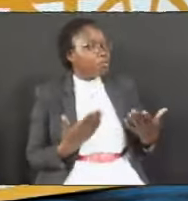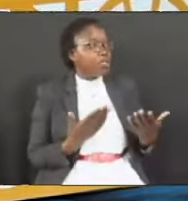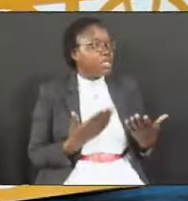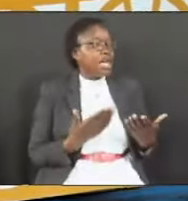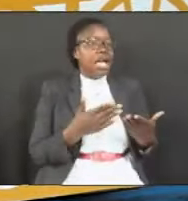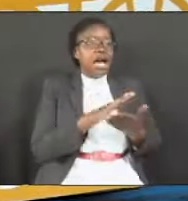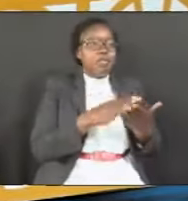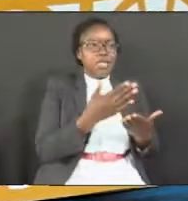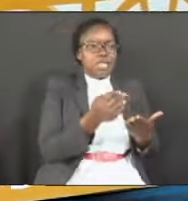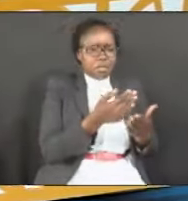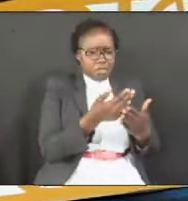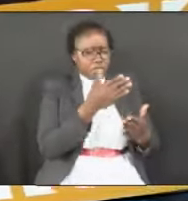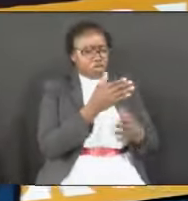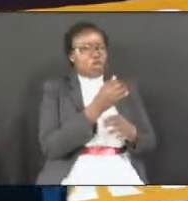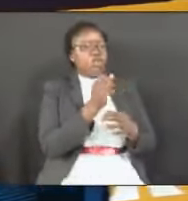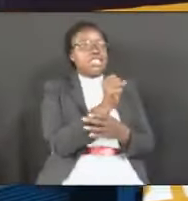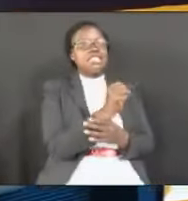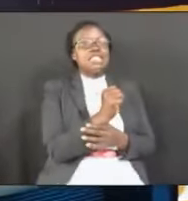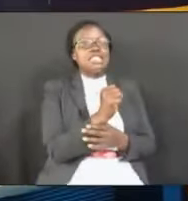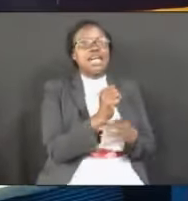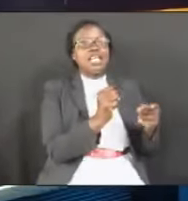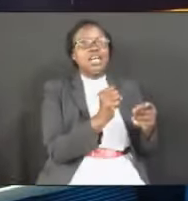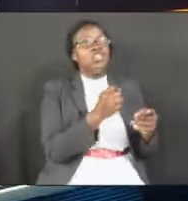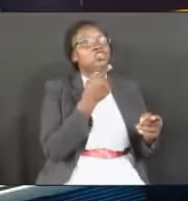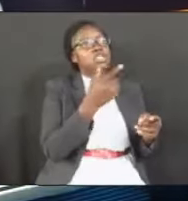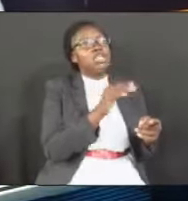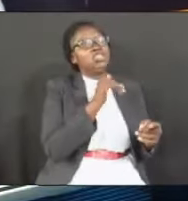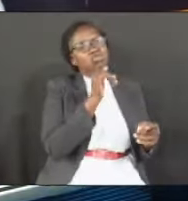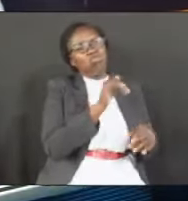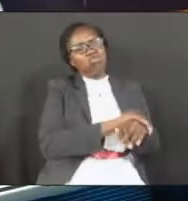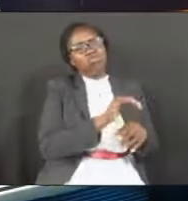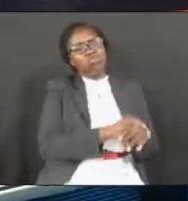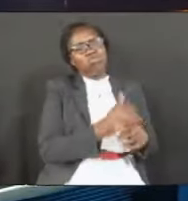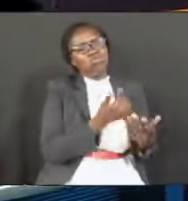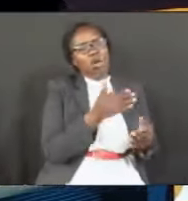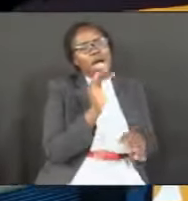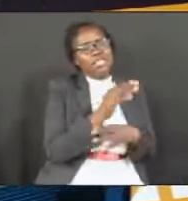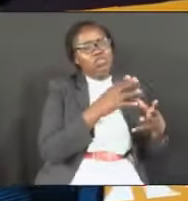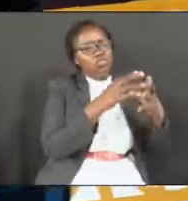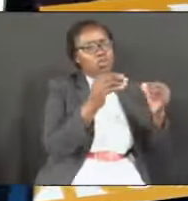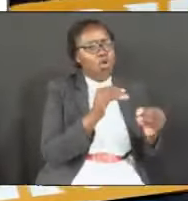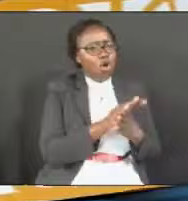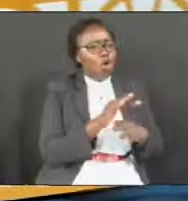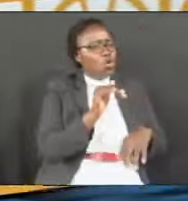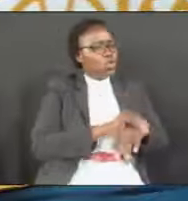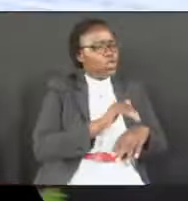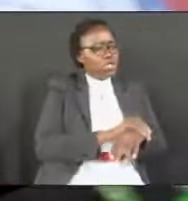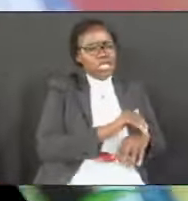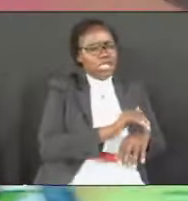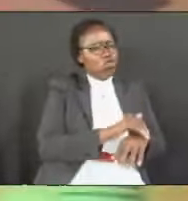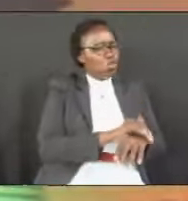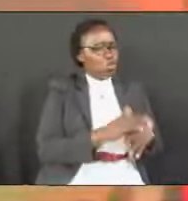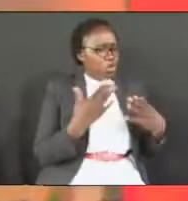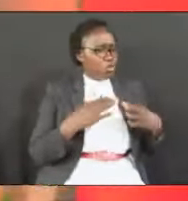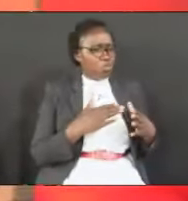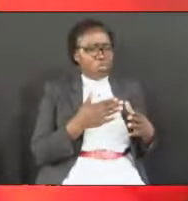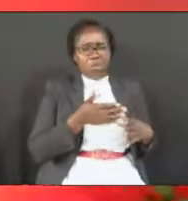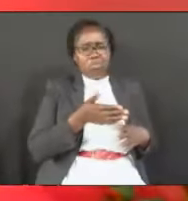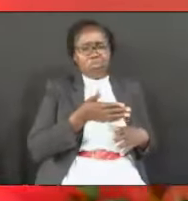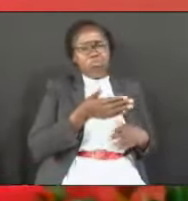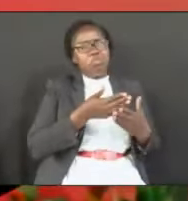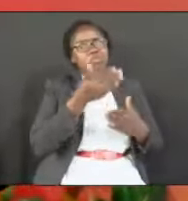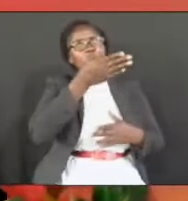evening with Sarah just to convince her it is not good to act in humility. We need to be good people of God. We